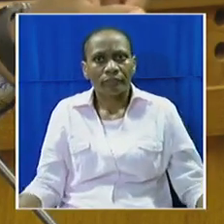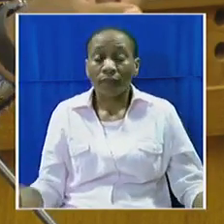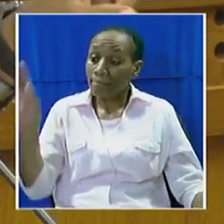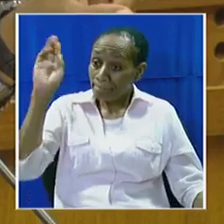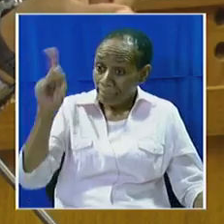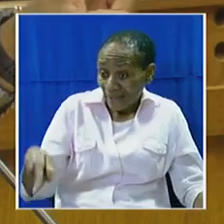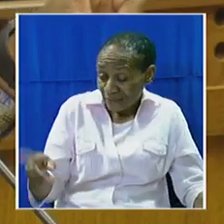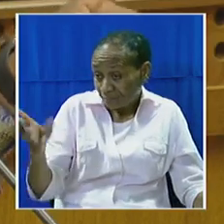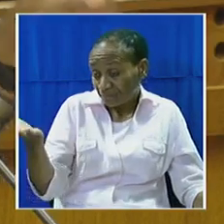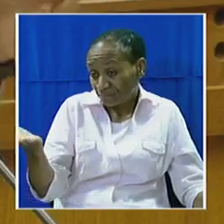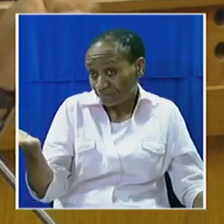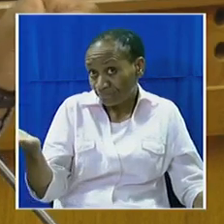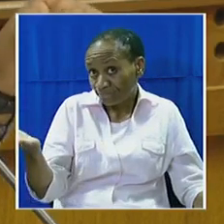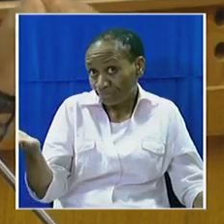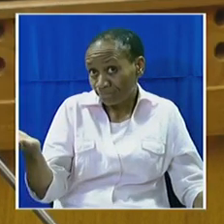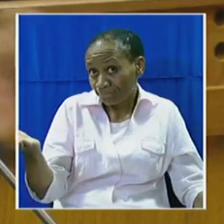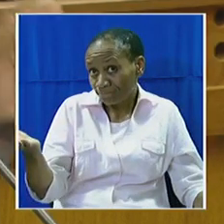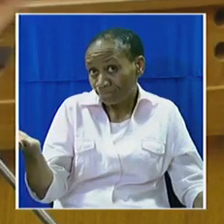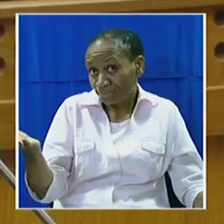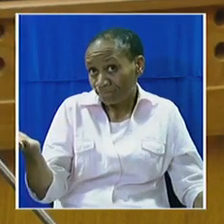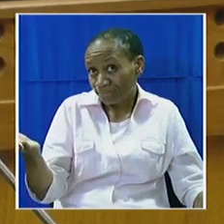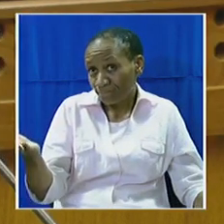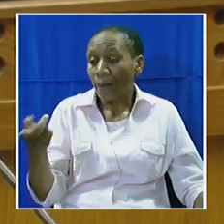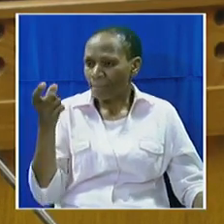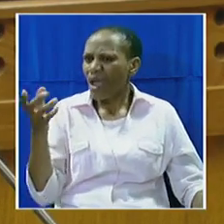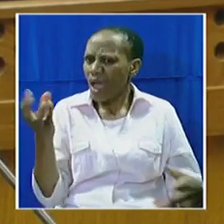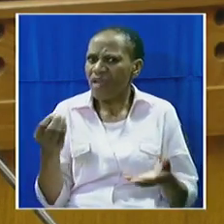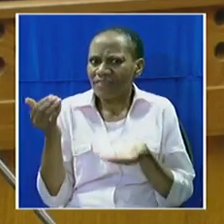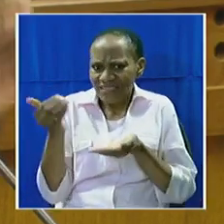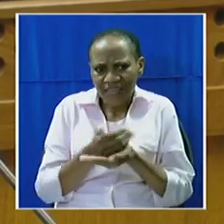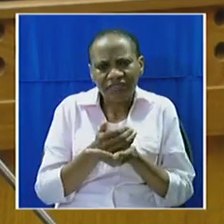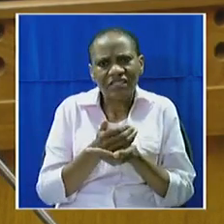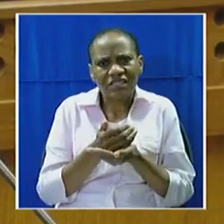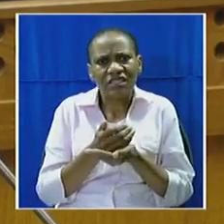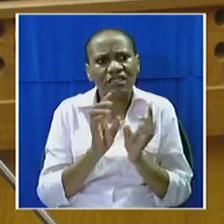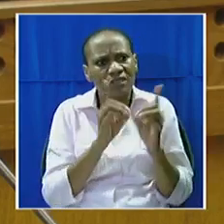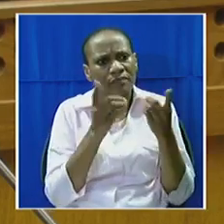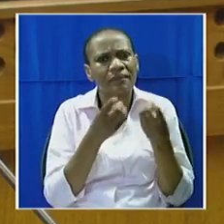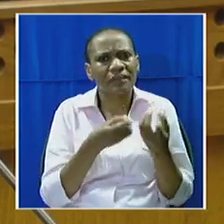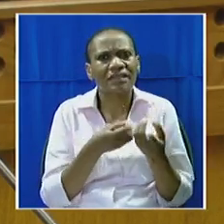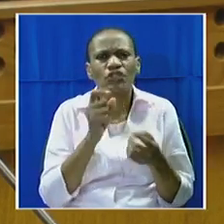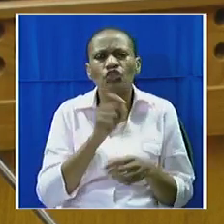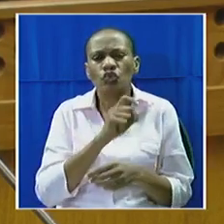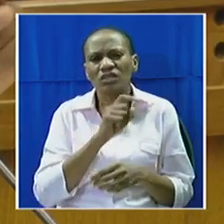Yet, you have safety and security that contributes